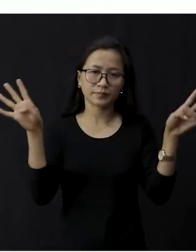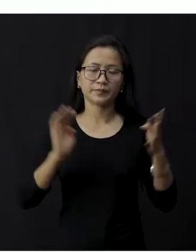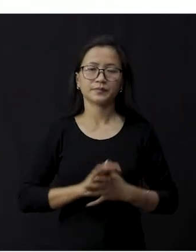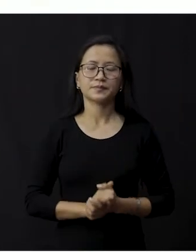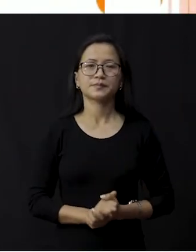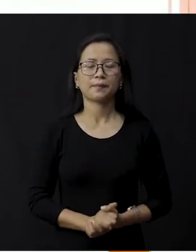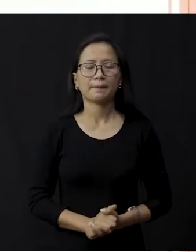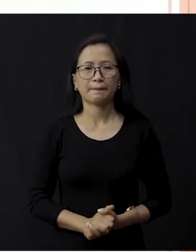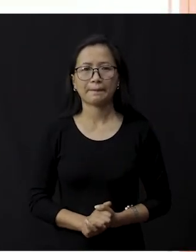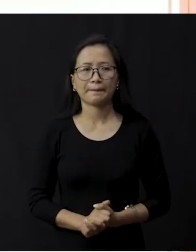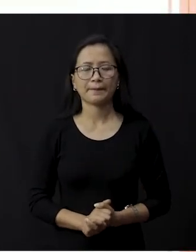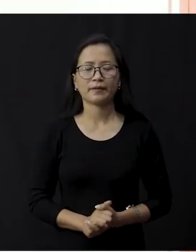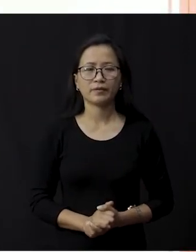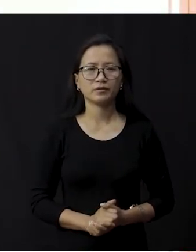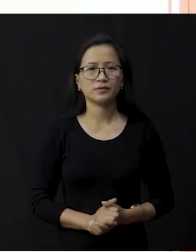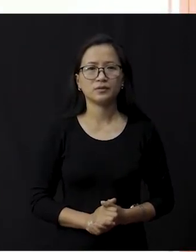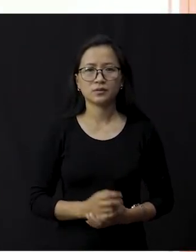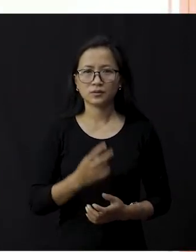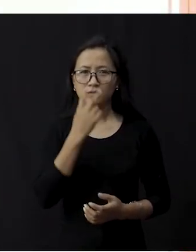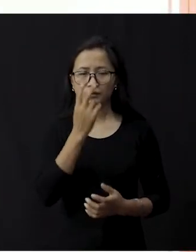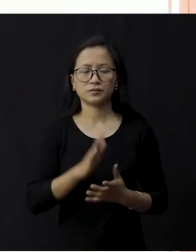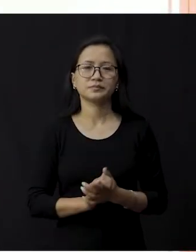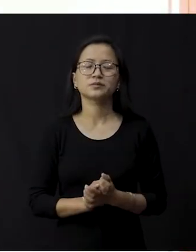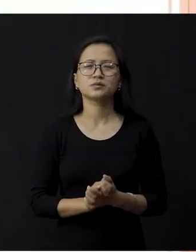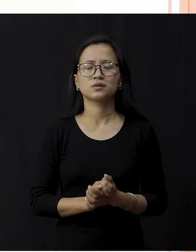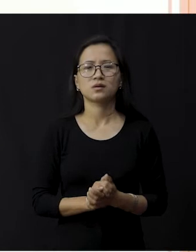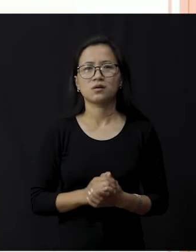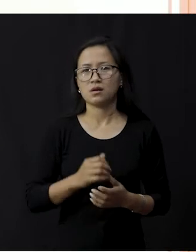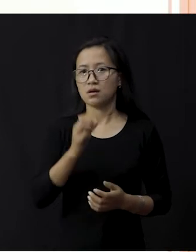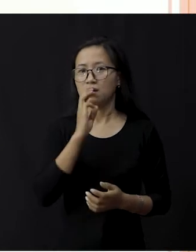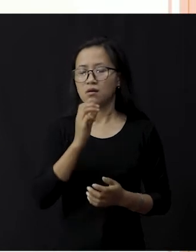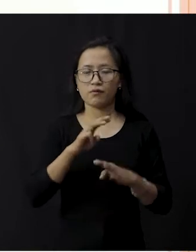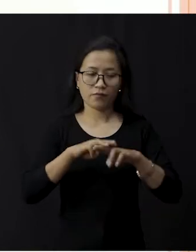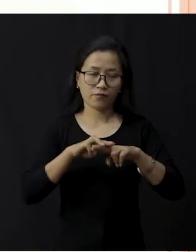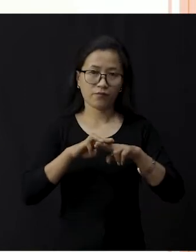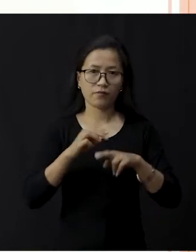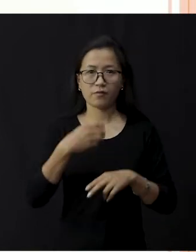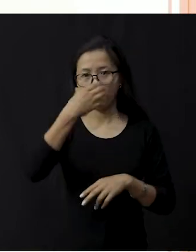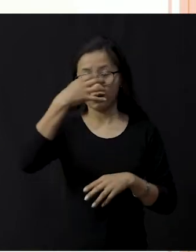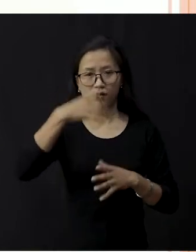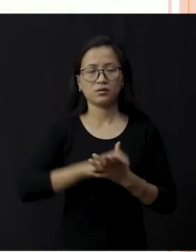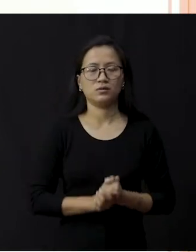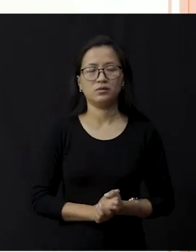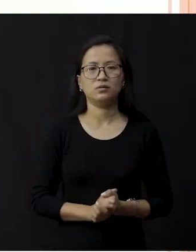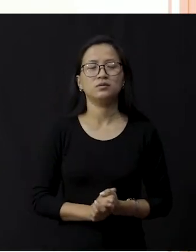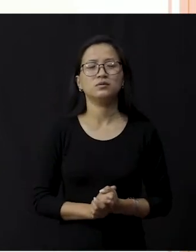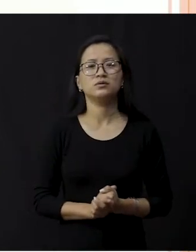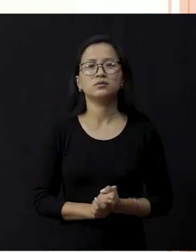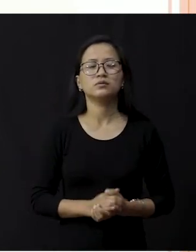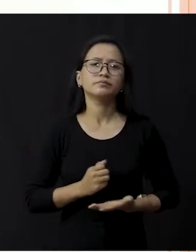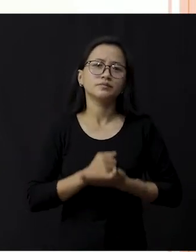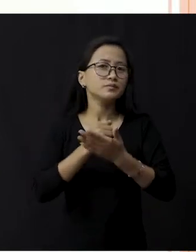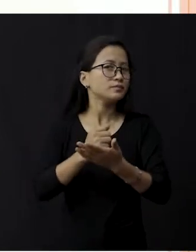Okay. So, wow, this is a juicy fruit, and I'm sure you all know this fruit, right? Can you